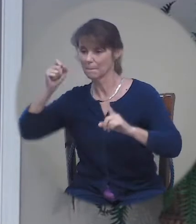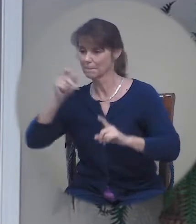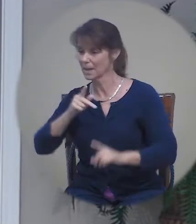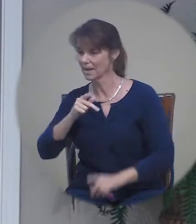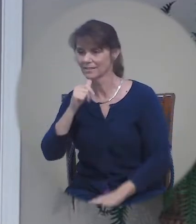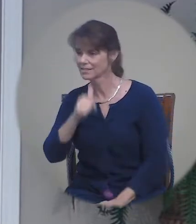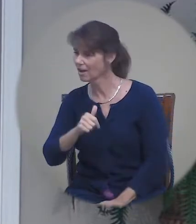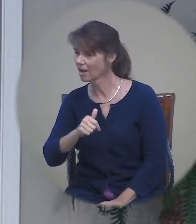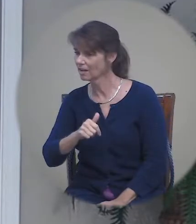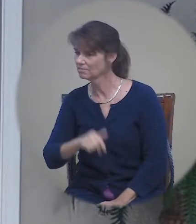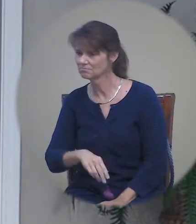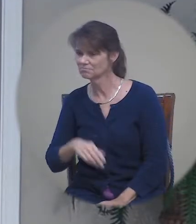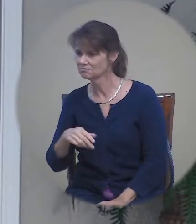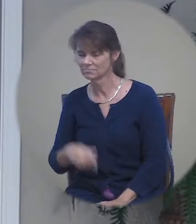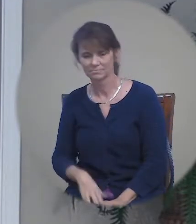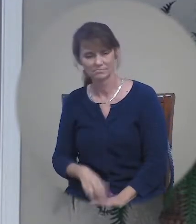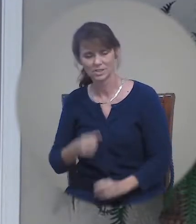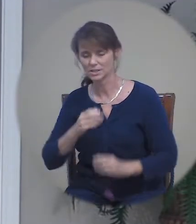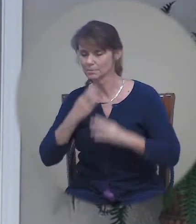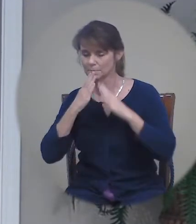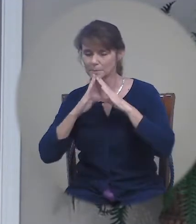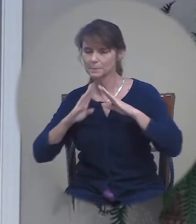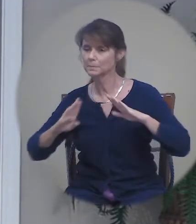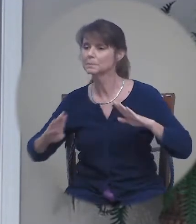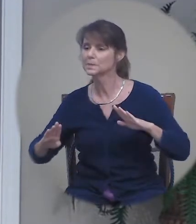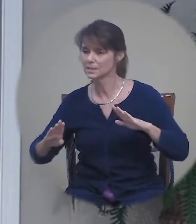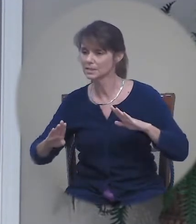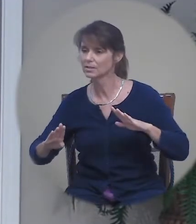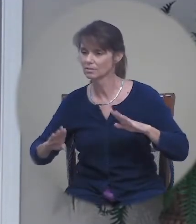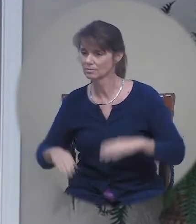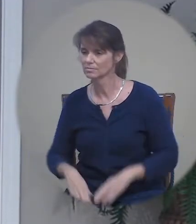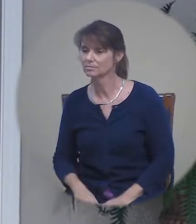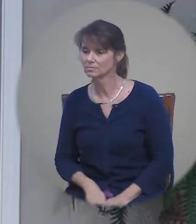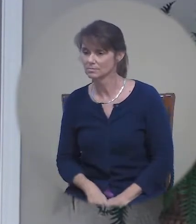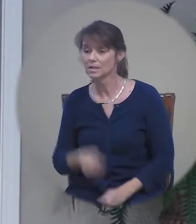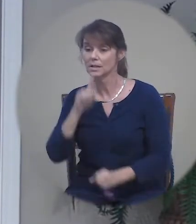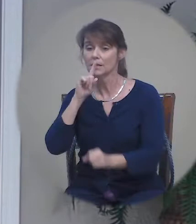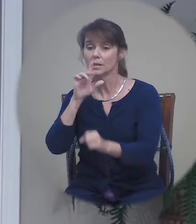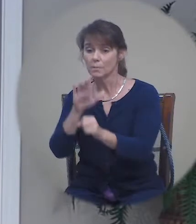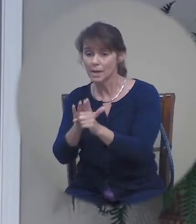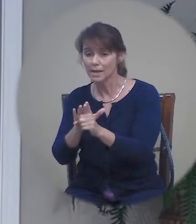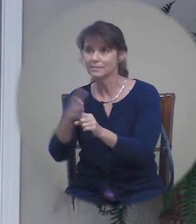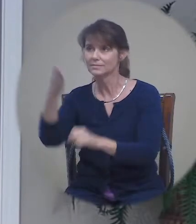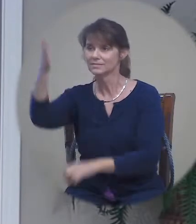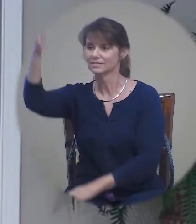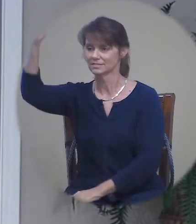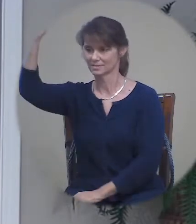give explanations. Be still and commit thy cause to God. I mean,